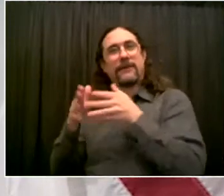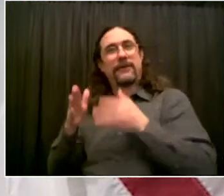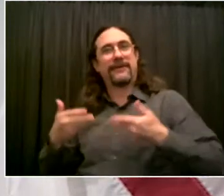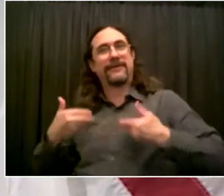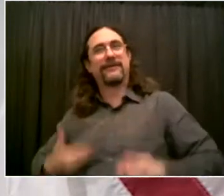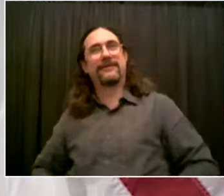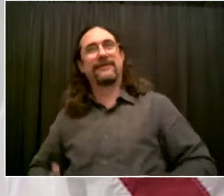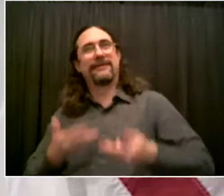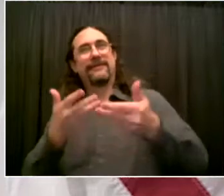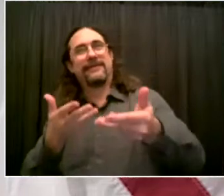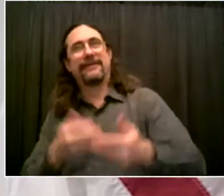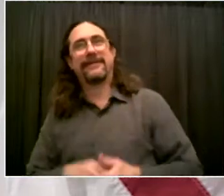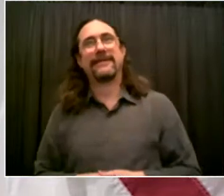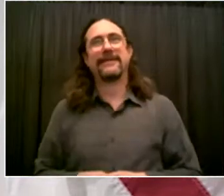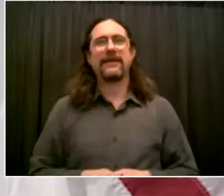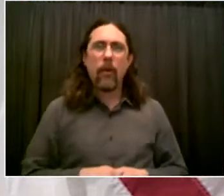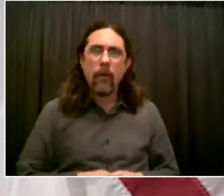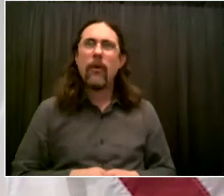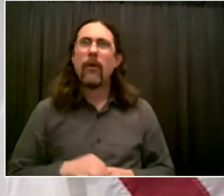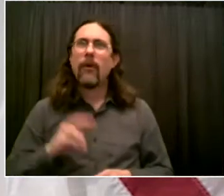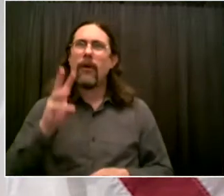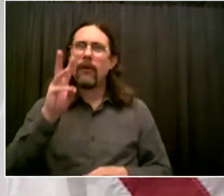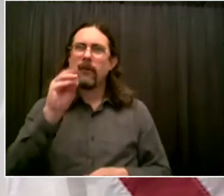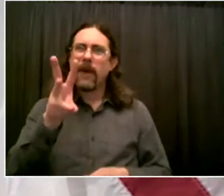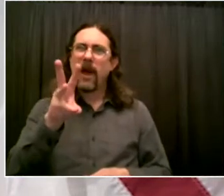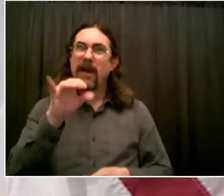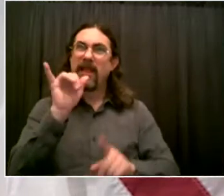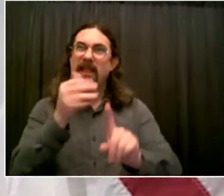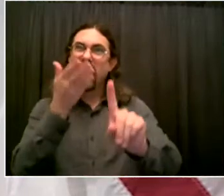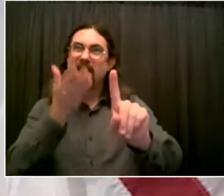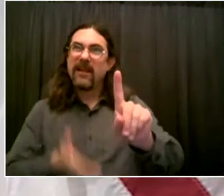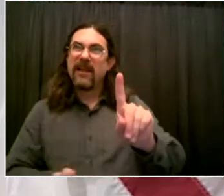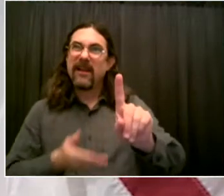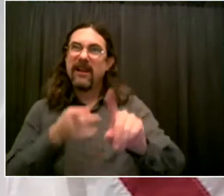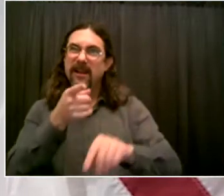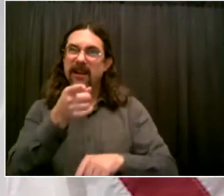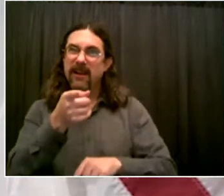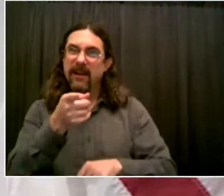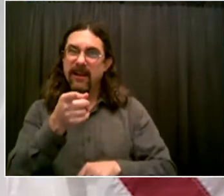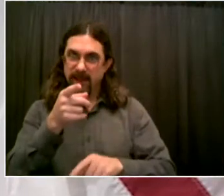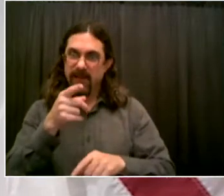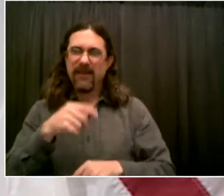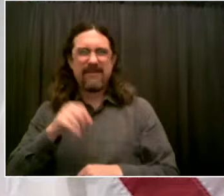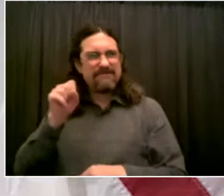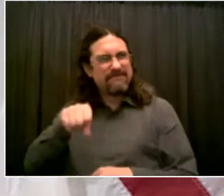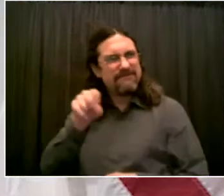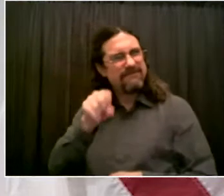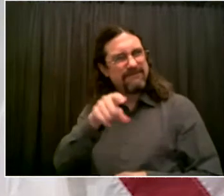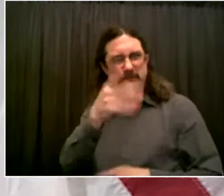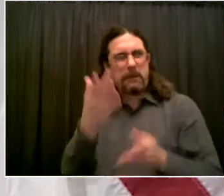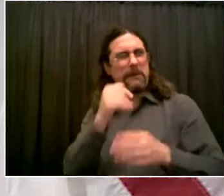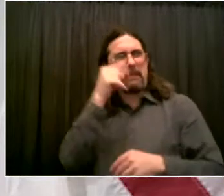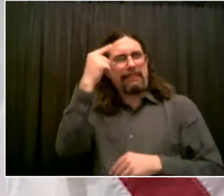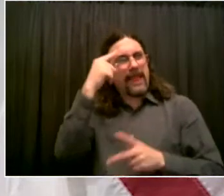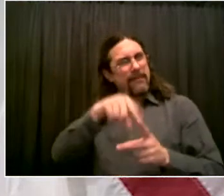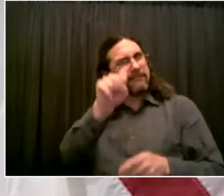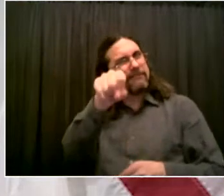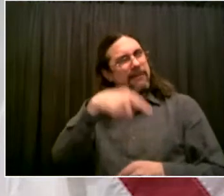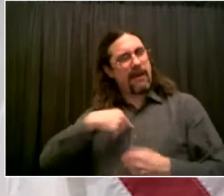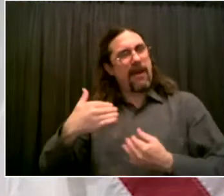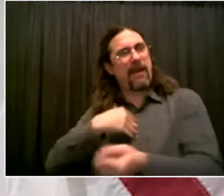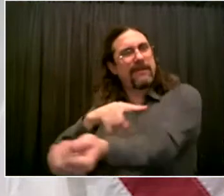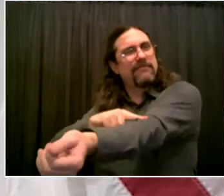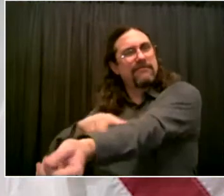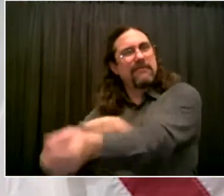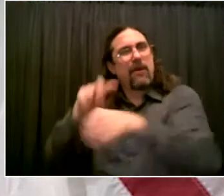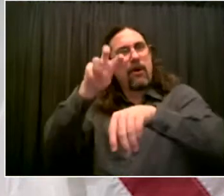just for the record. There you go. Thanks. My first question, look, the governor is in the city today